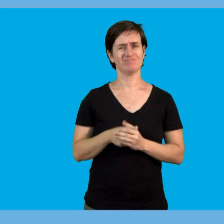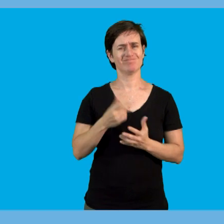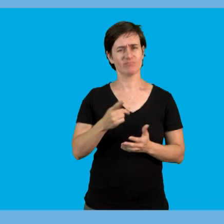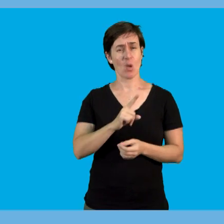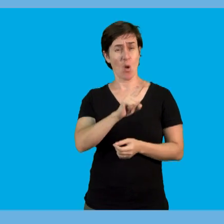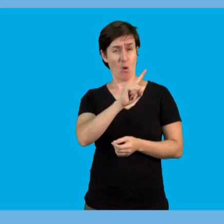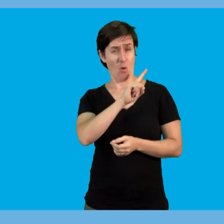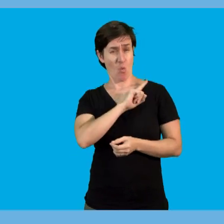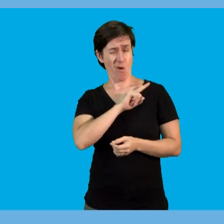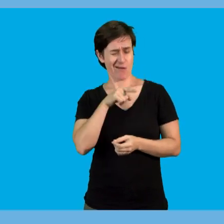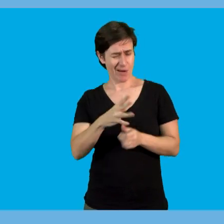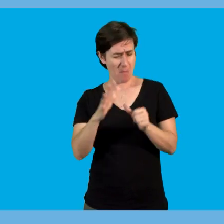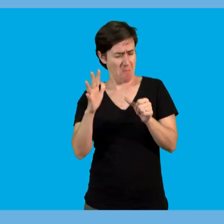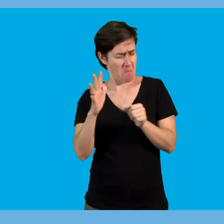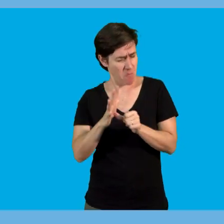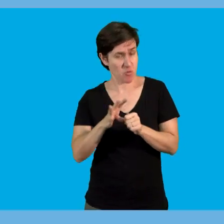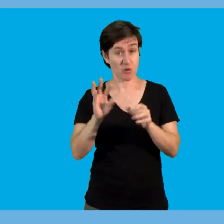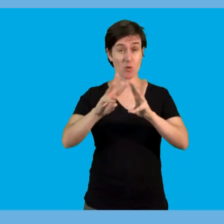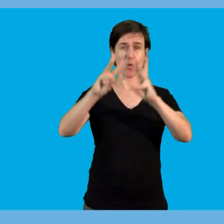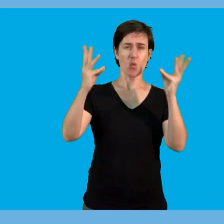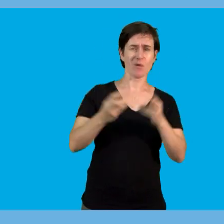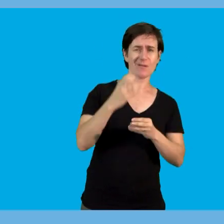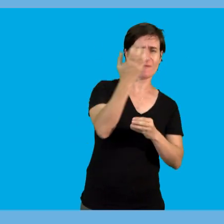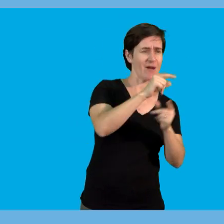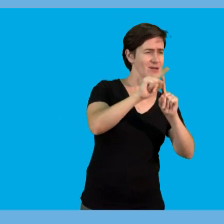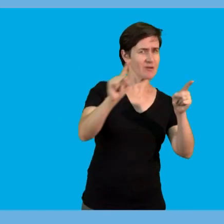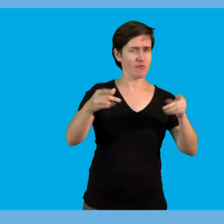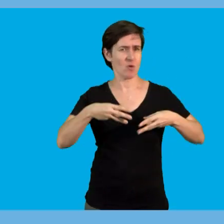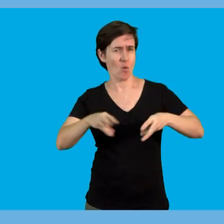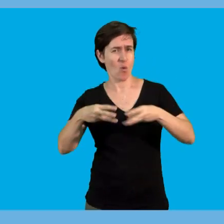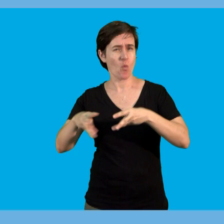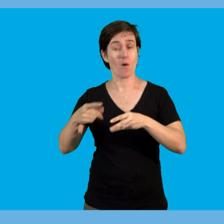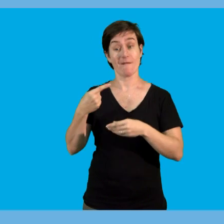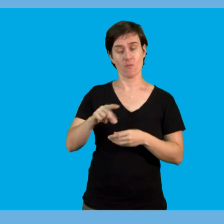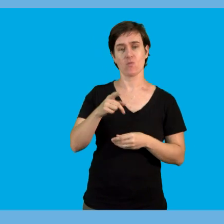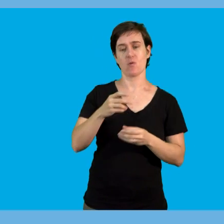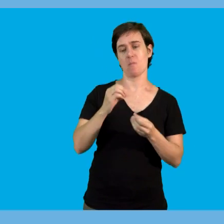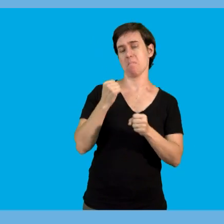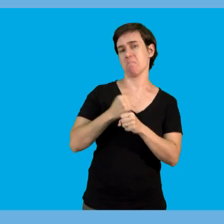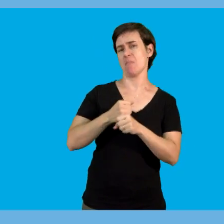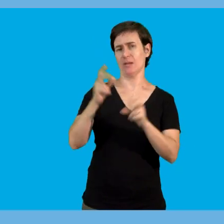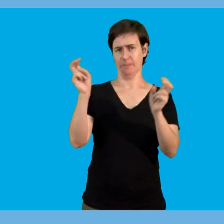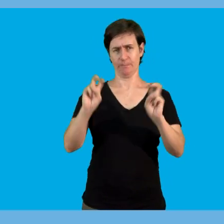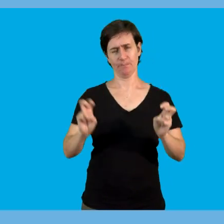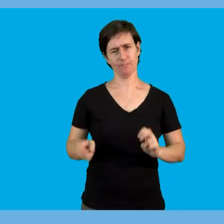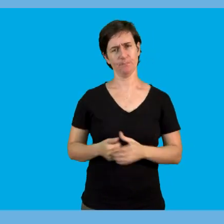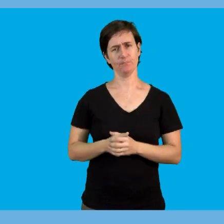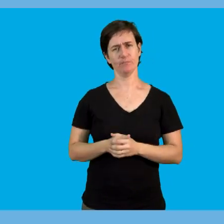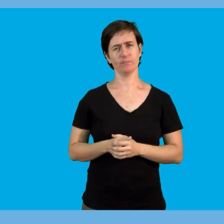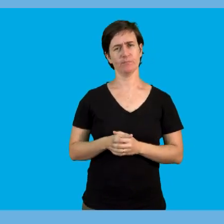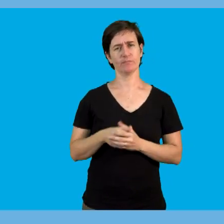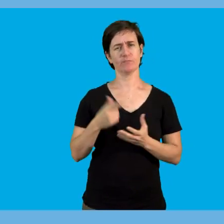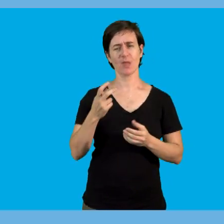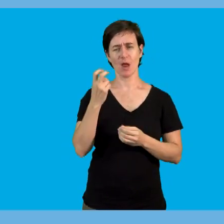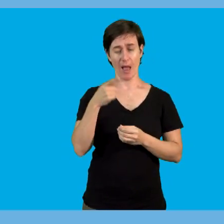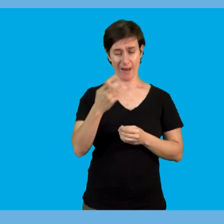is electricity or why is it important for the world to find renewable sources of electricity? So why do we then need to